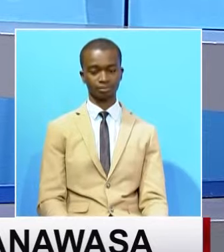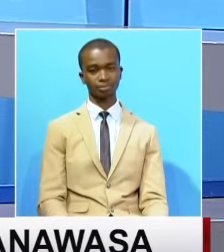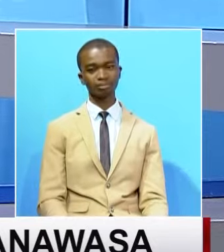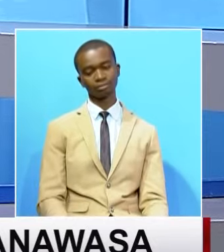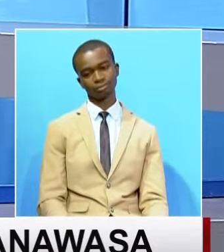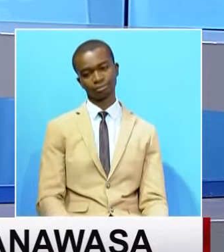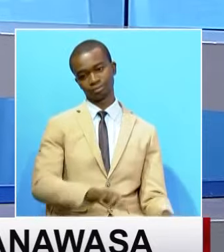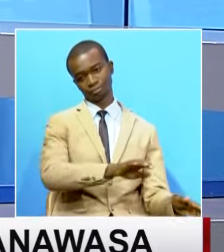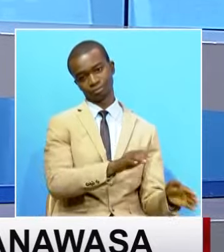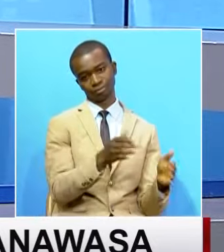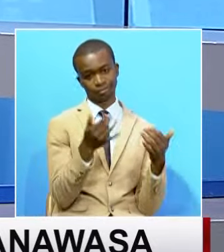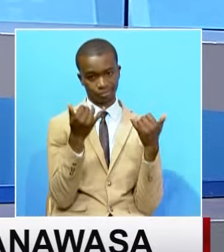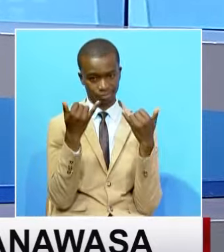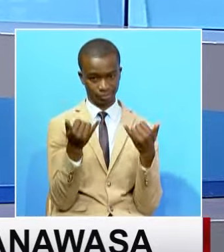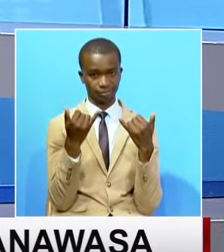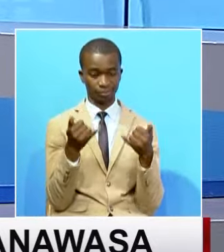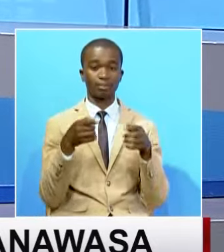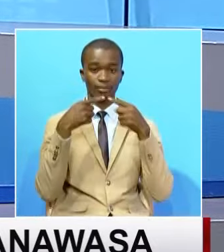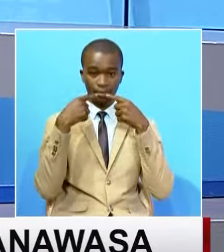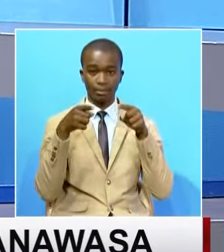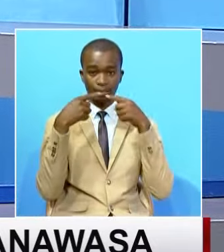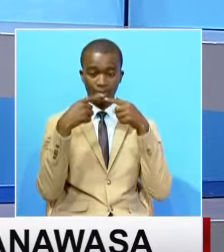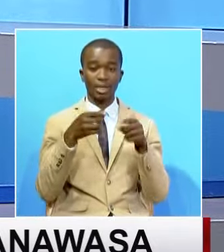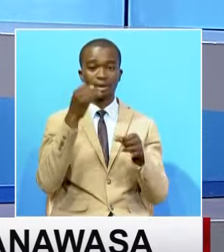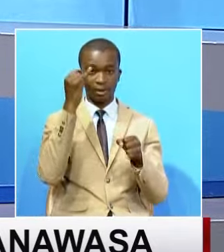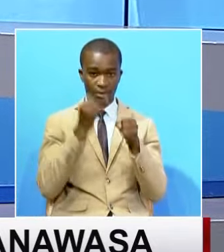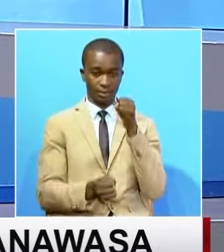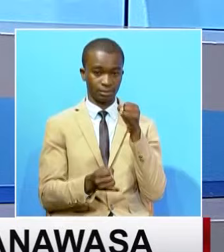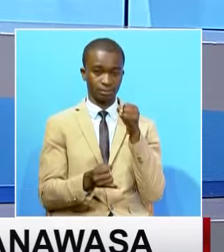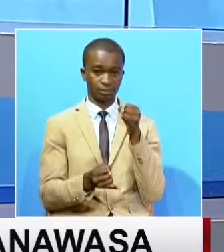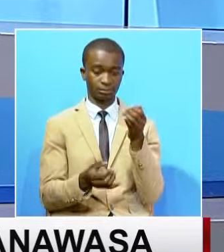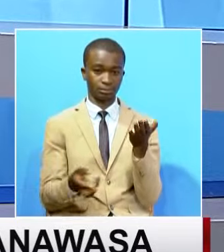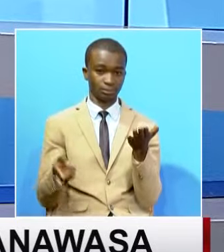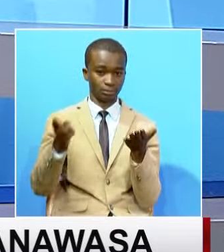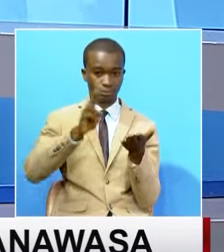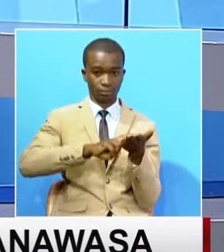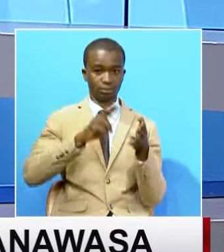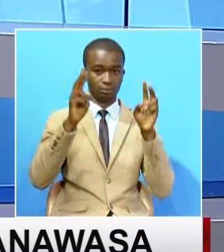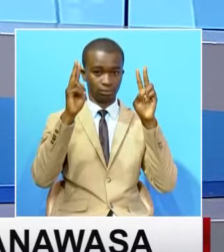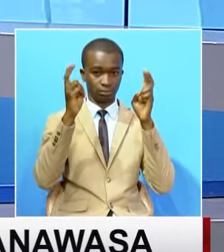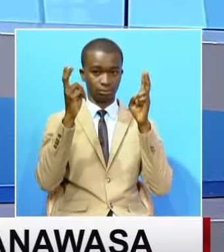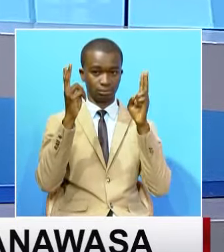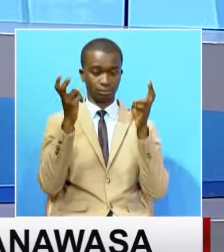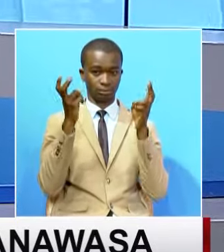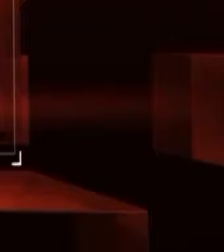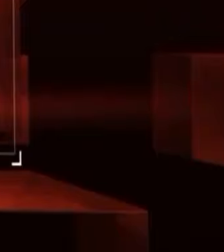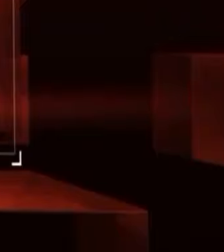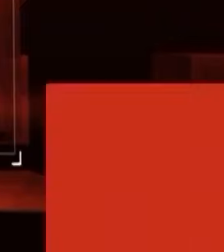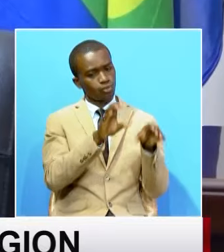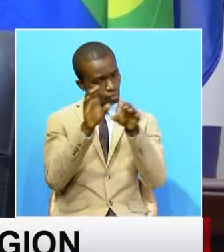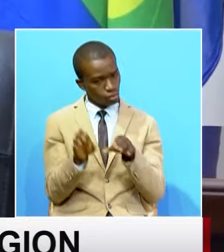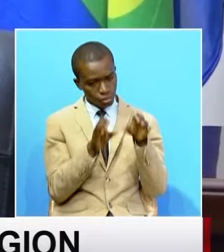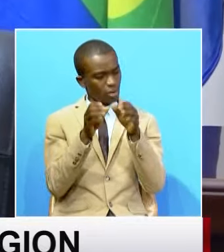On that note, we come to the end of our evening news bulletin. But before we say goodbye, let's have a recap of the top stories once again.